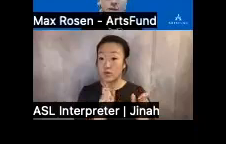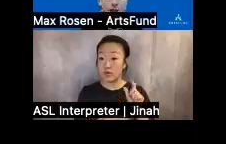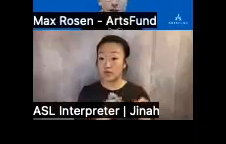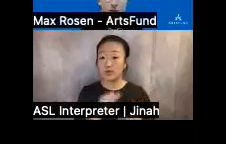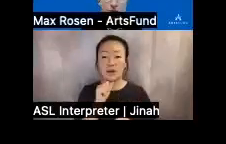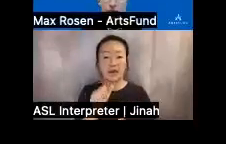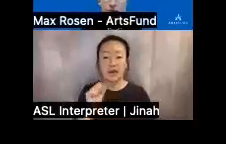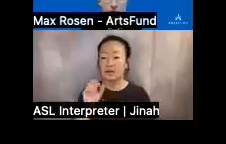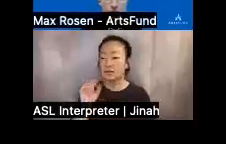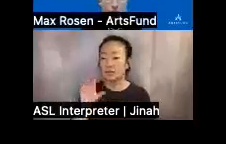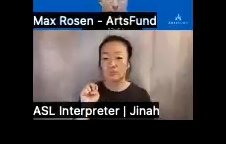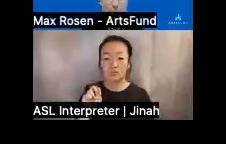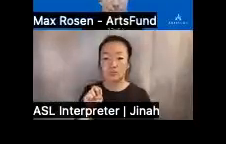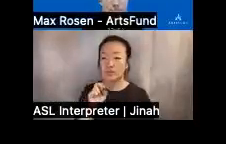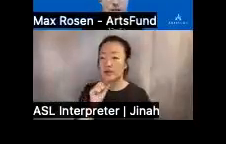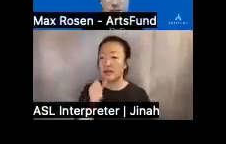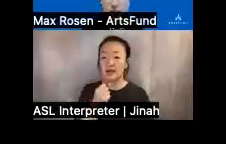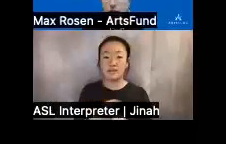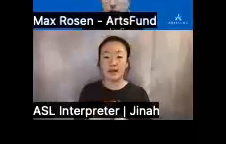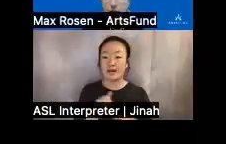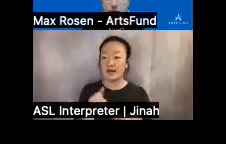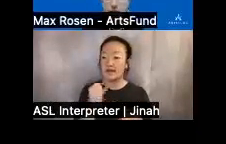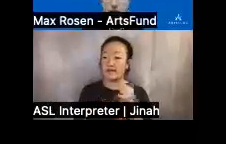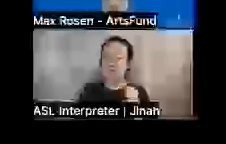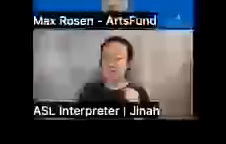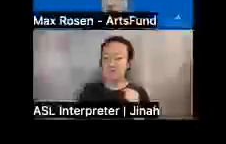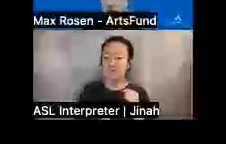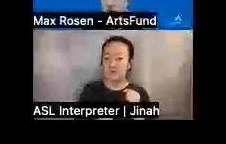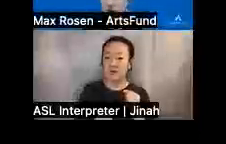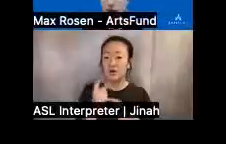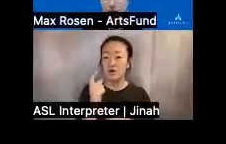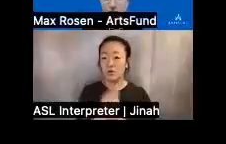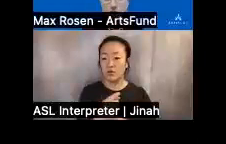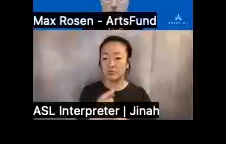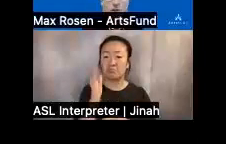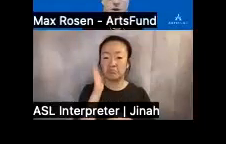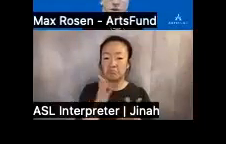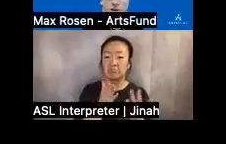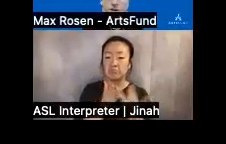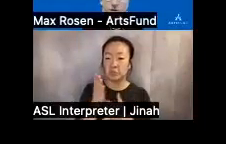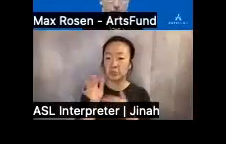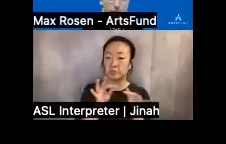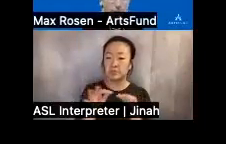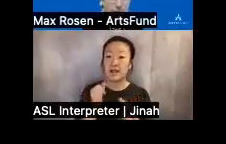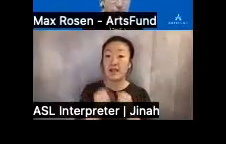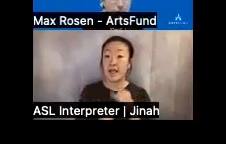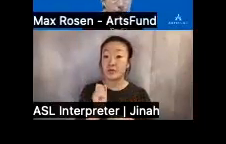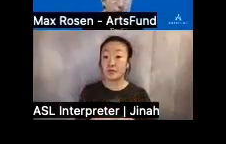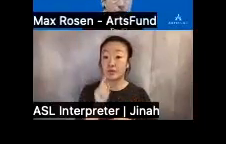have an impact on your final award. I'll take a moment just to go through the last question on this